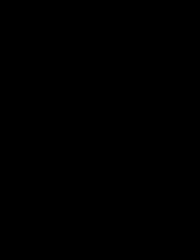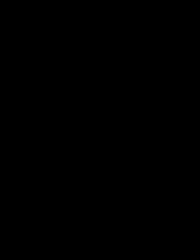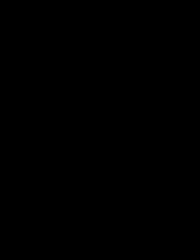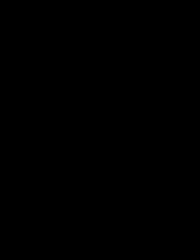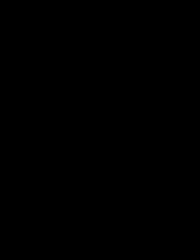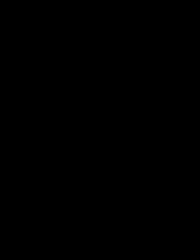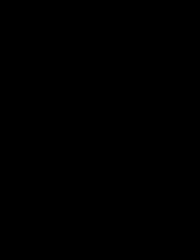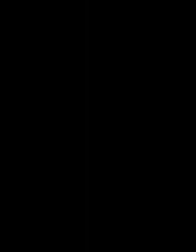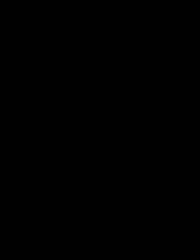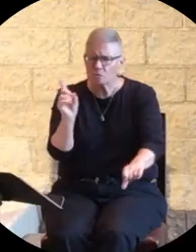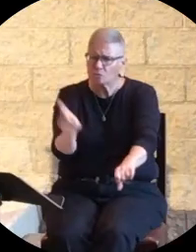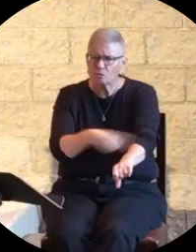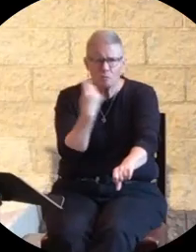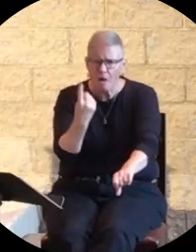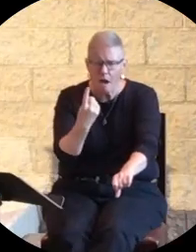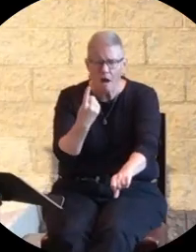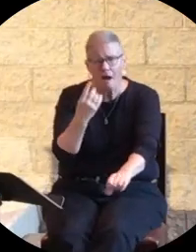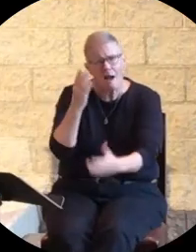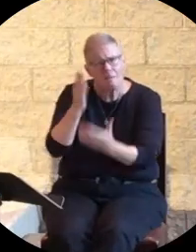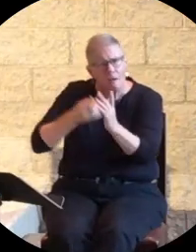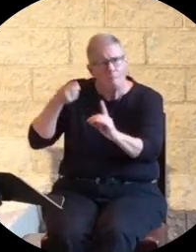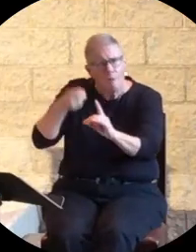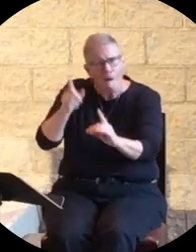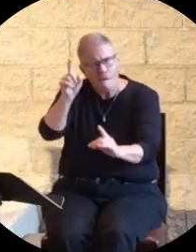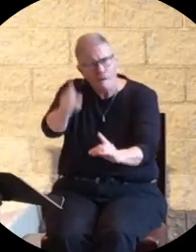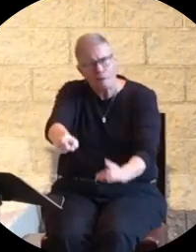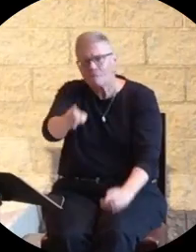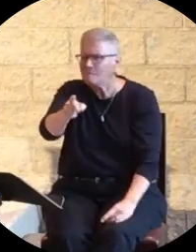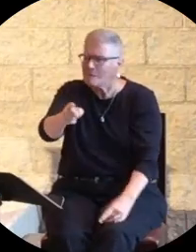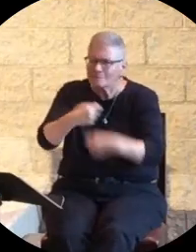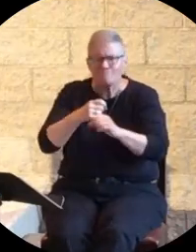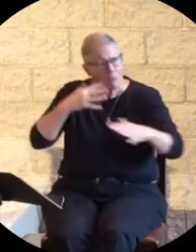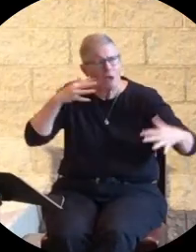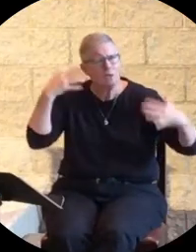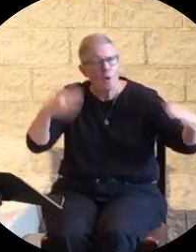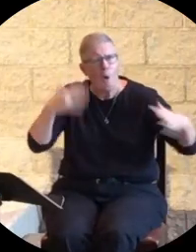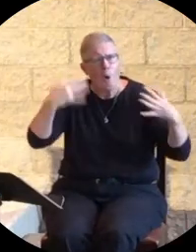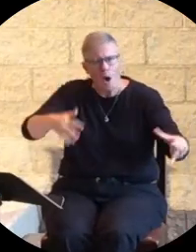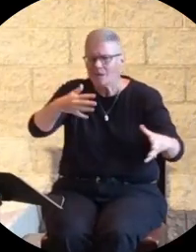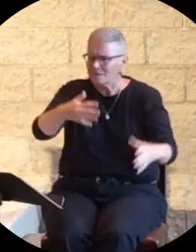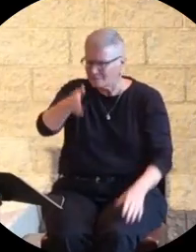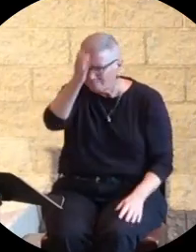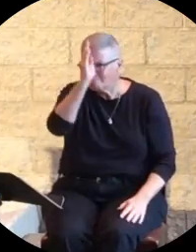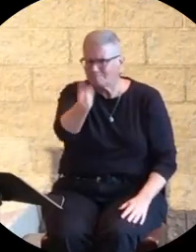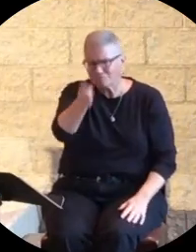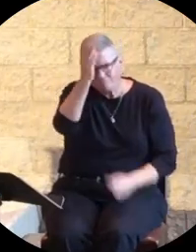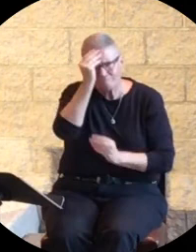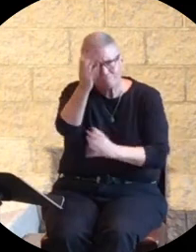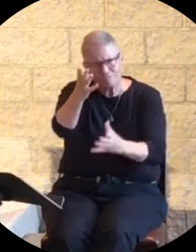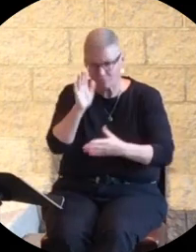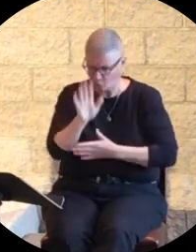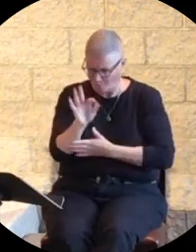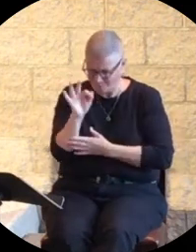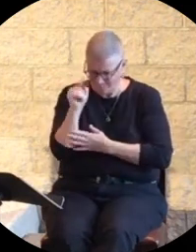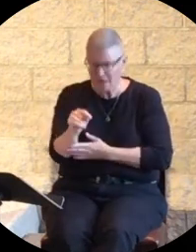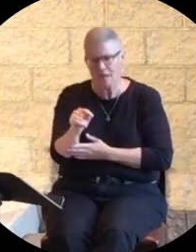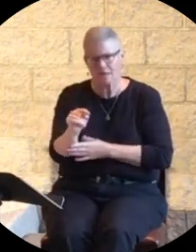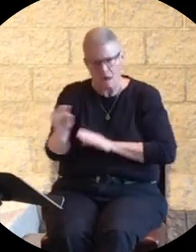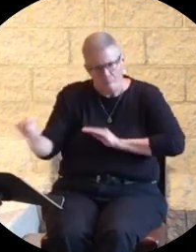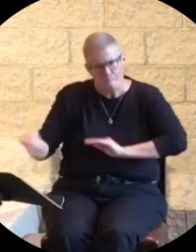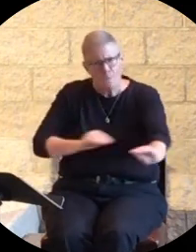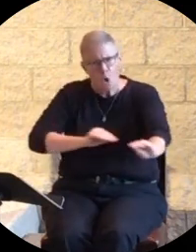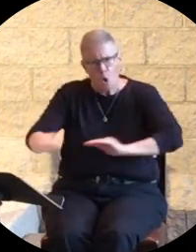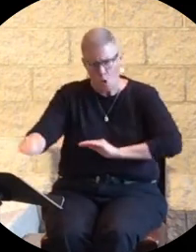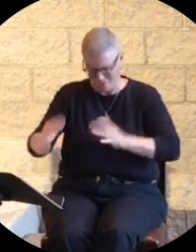time when you have to say something. You have to make a little noise. You have to move your feet. This is the